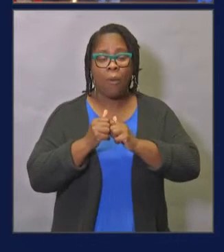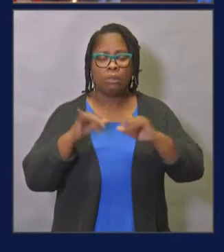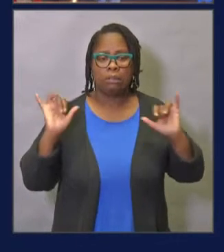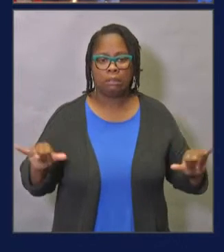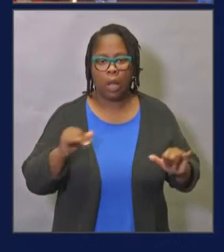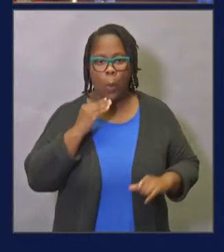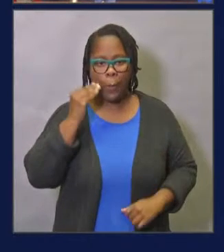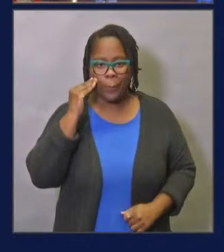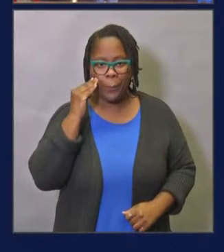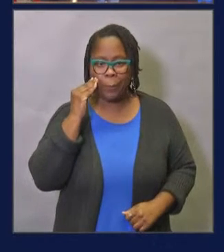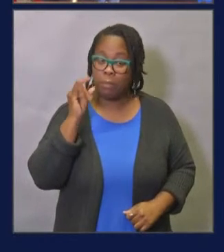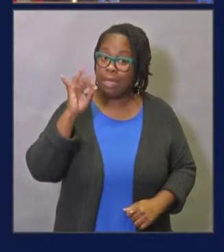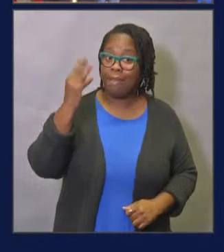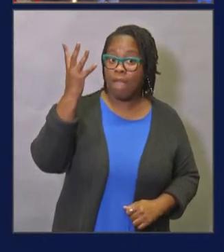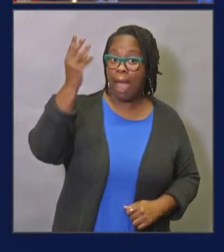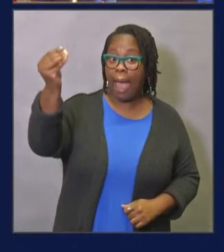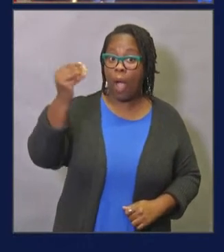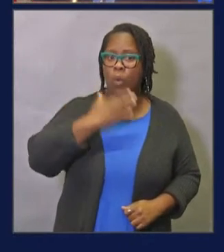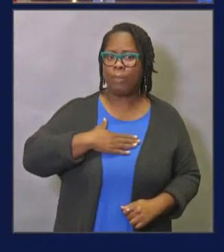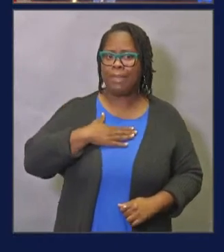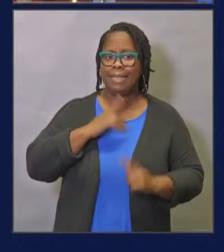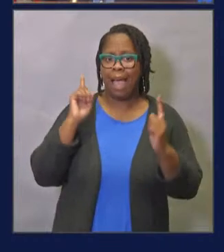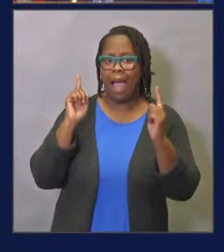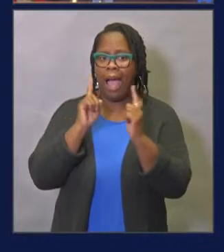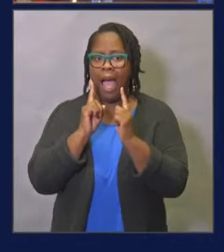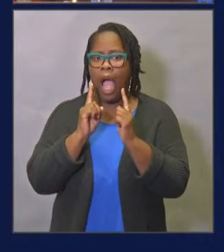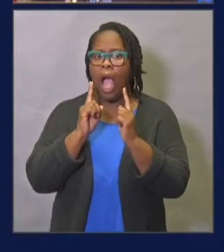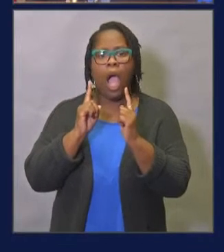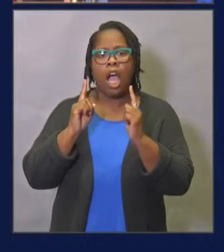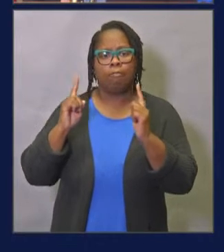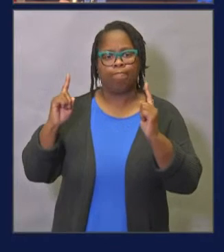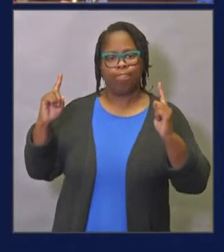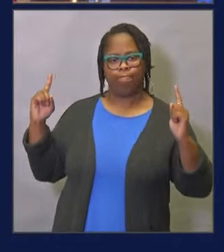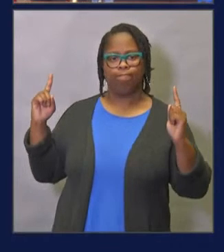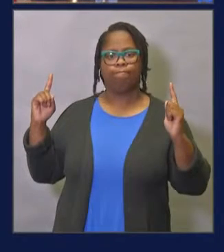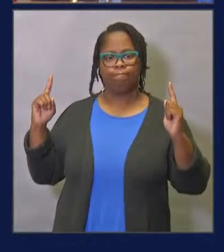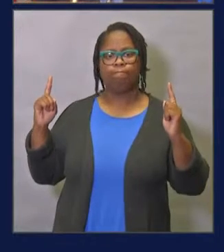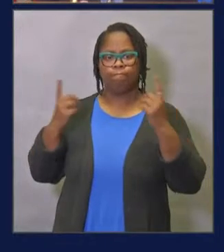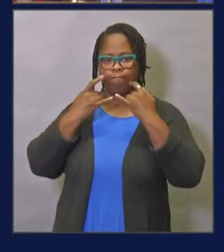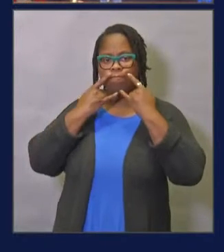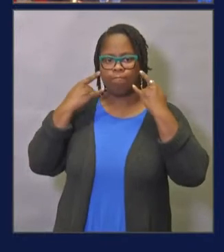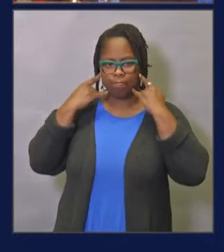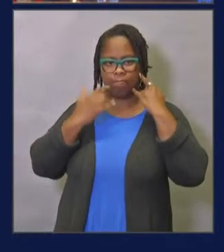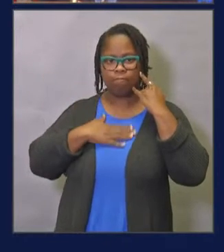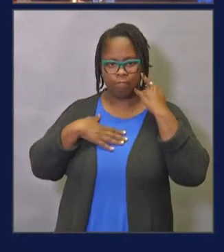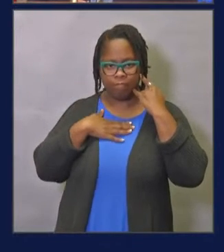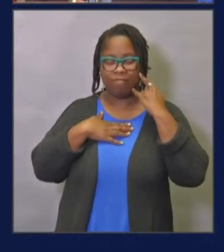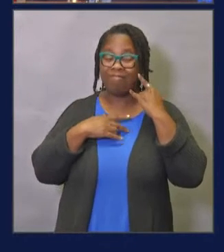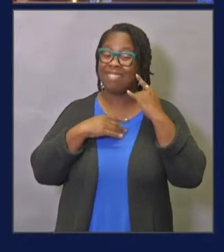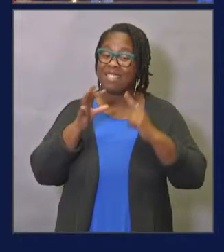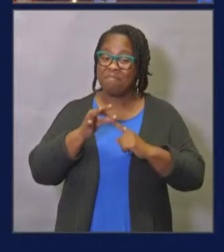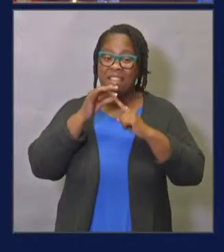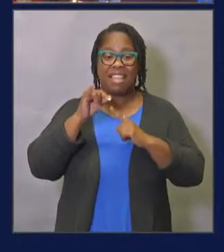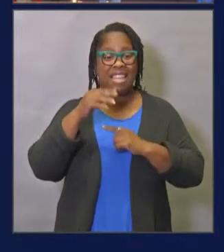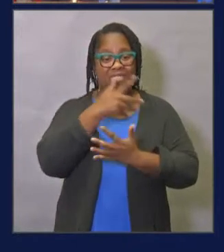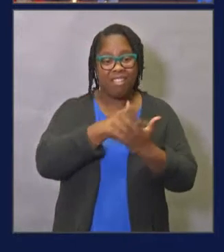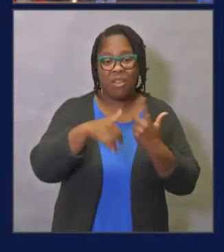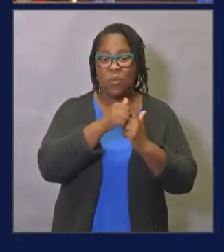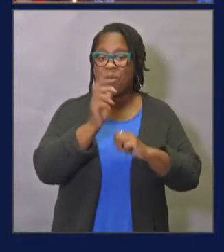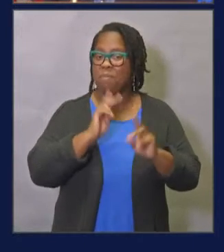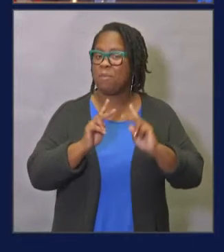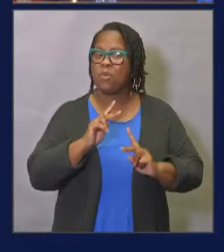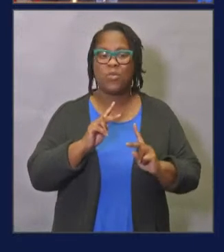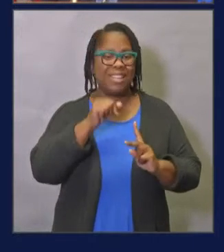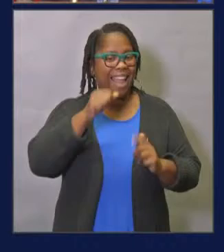please always keep a distance of at least 6 feet and wear a face covering, especially when you're around people that are not in your